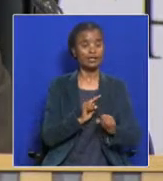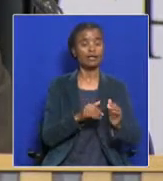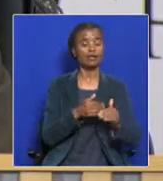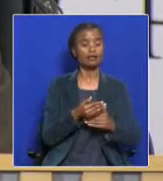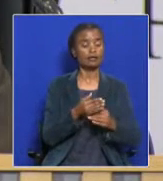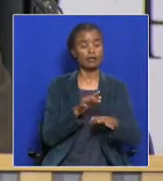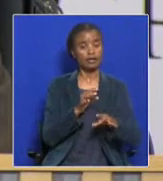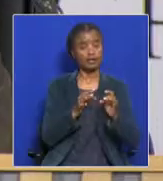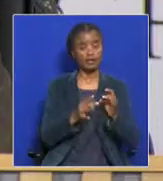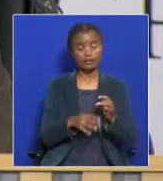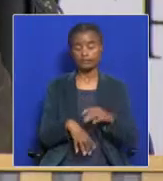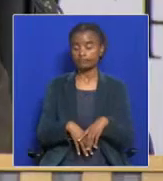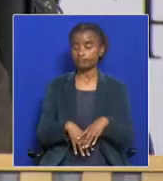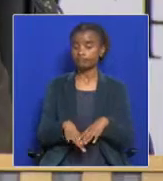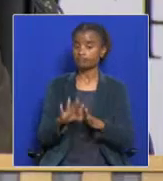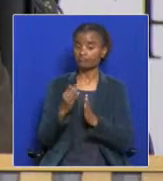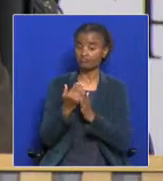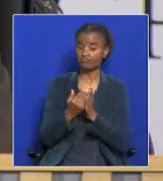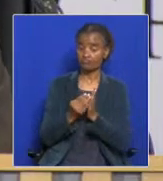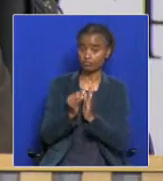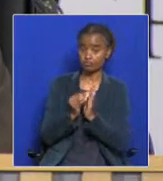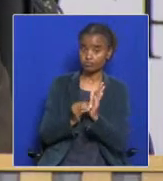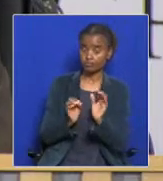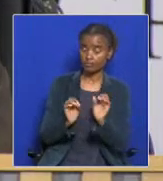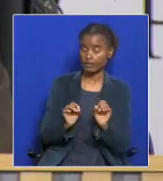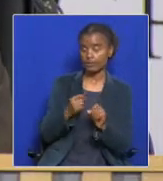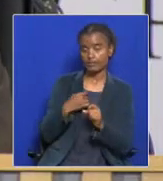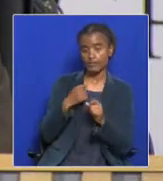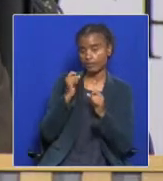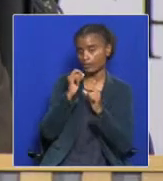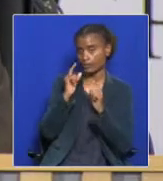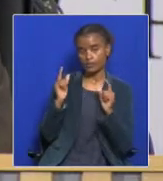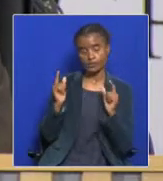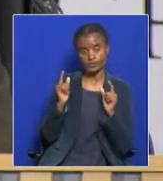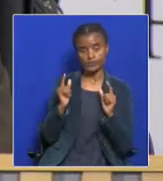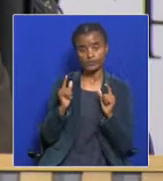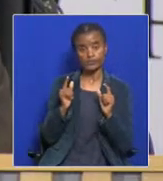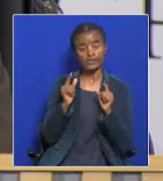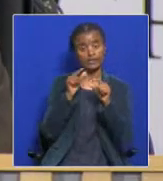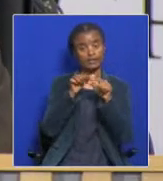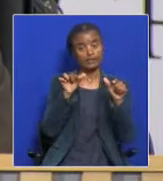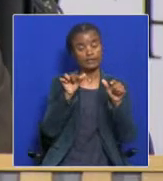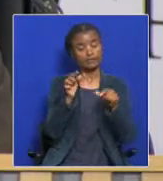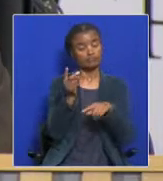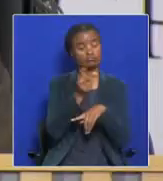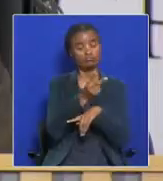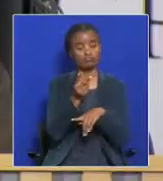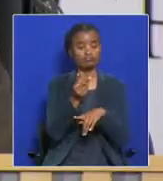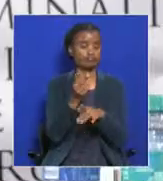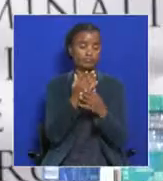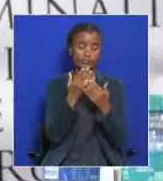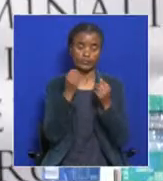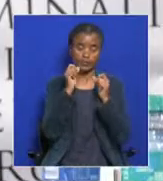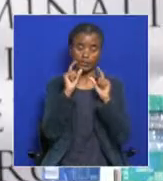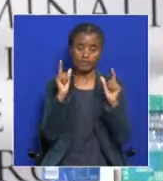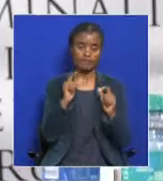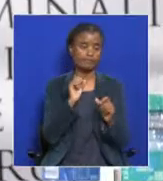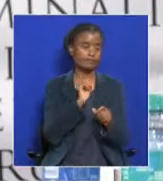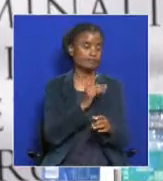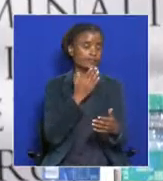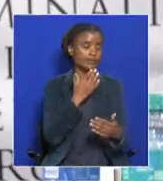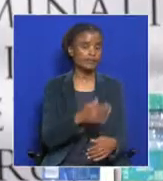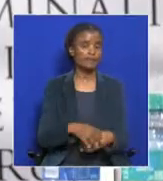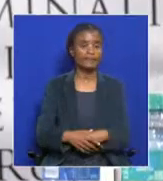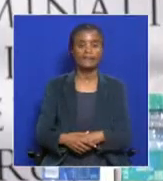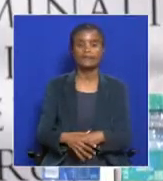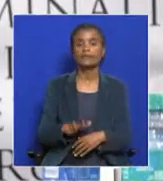not aware of any such engagements at their level. with You're not aware of Pretoria. that? Yes. Okay, thank you. And if I then may follow up,